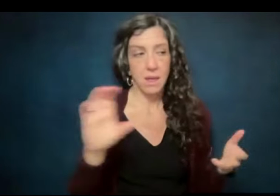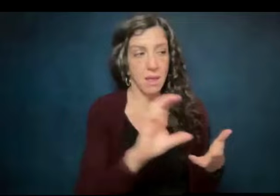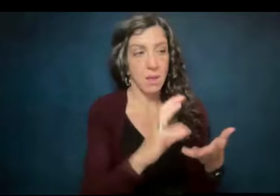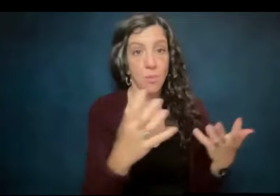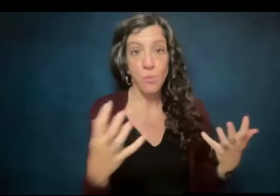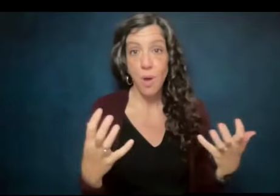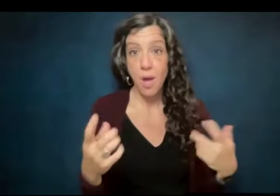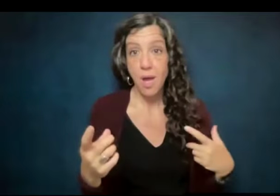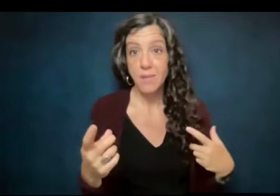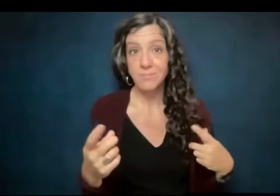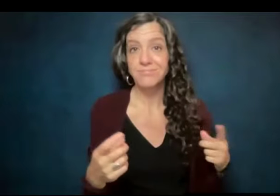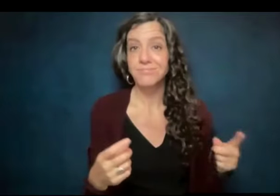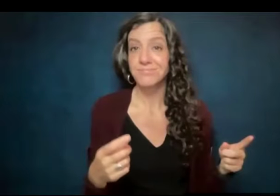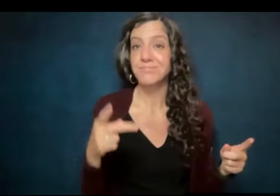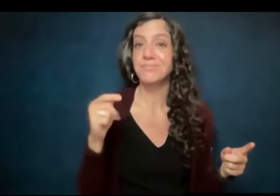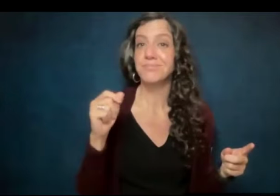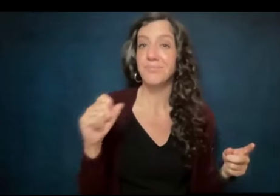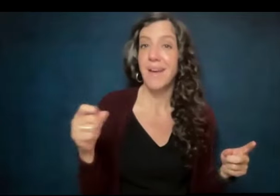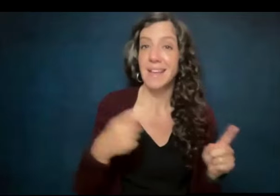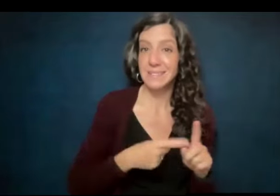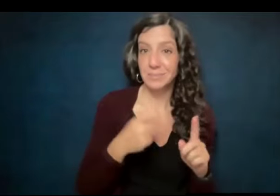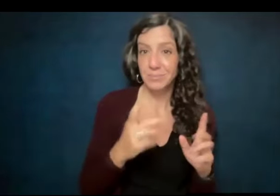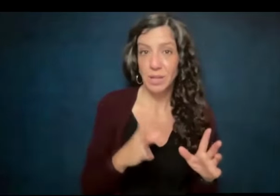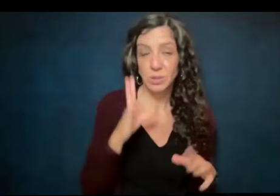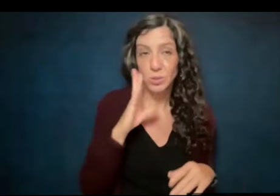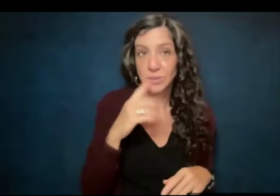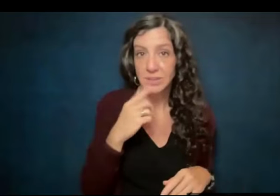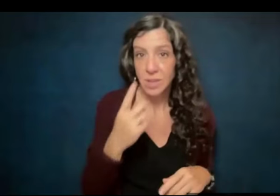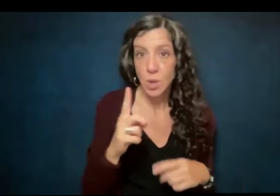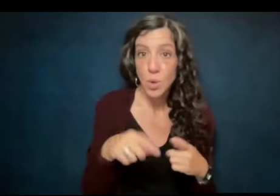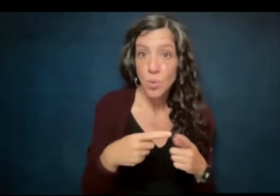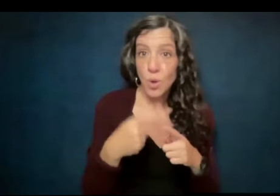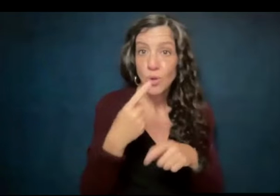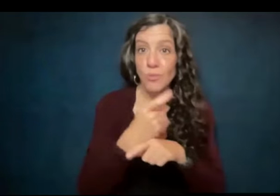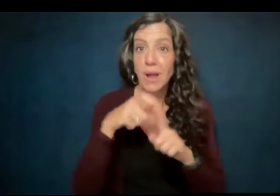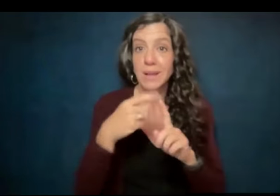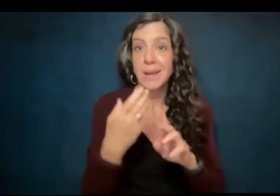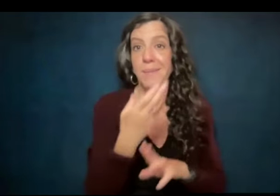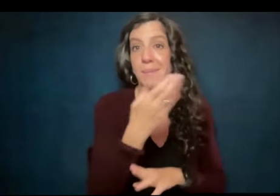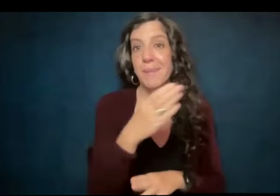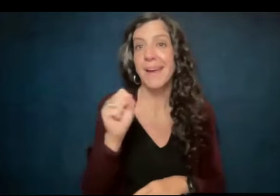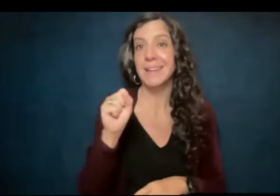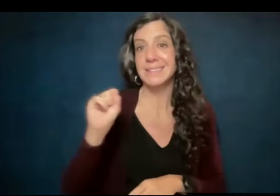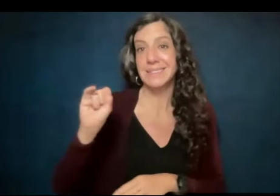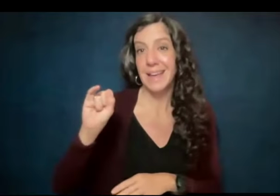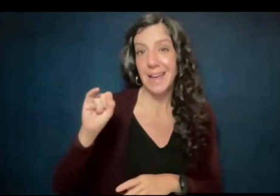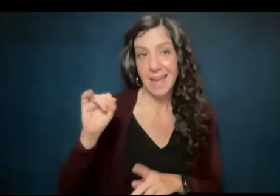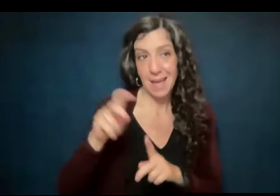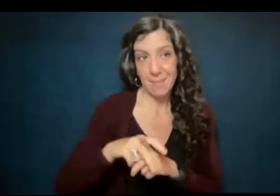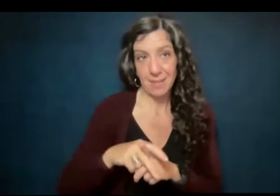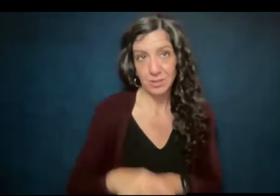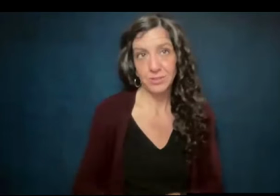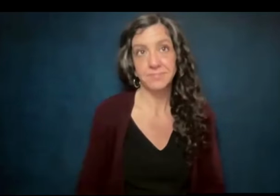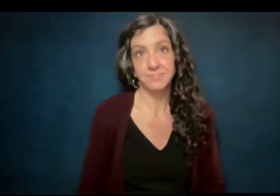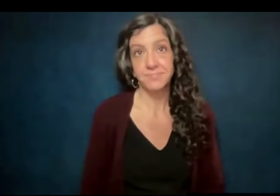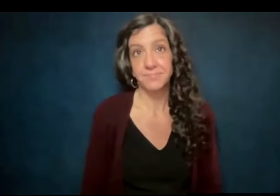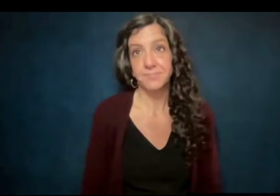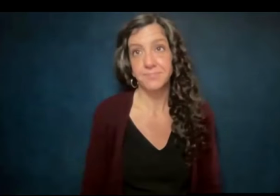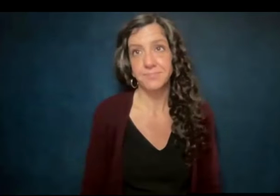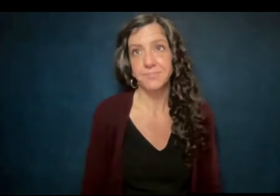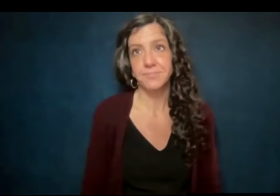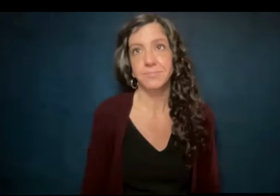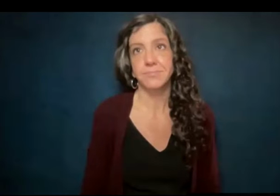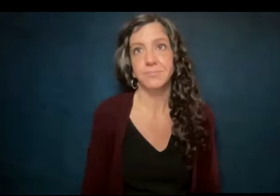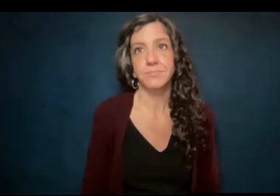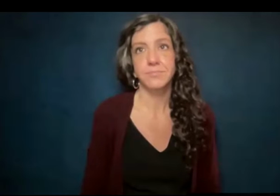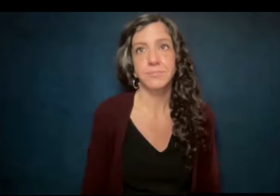pass, the pass specialist will let you know when to submit your SSI application. All right. And they